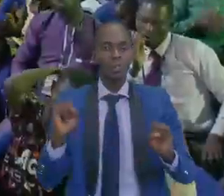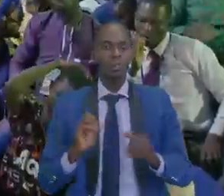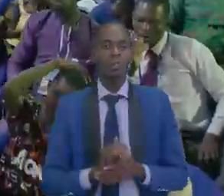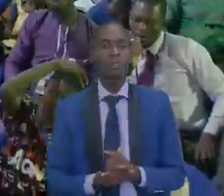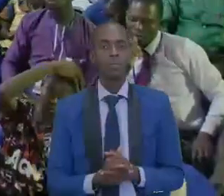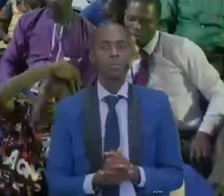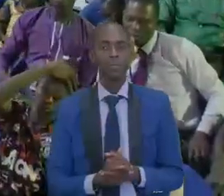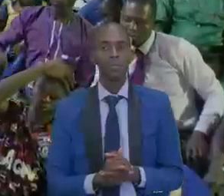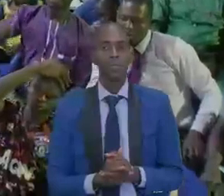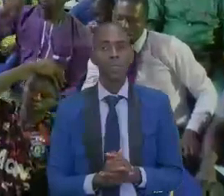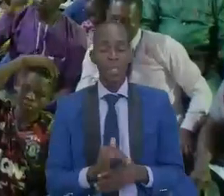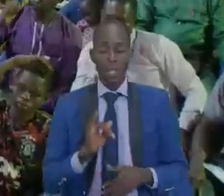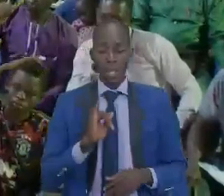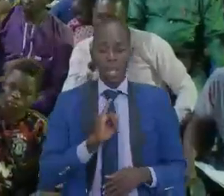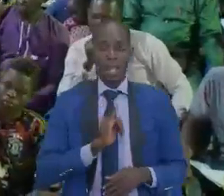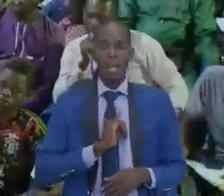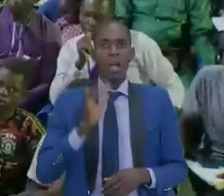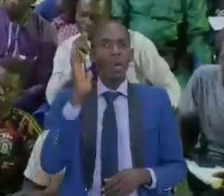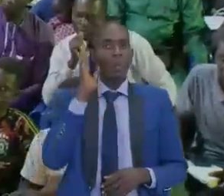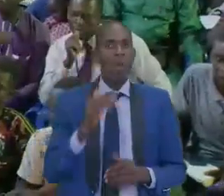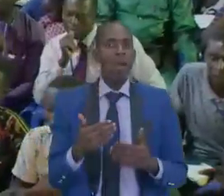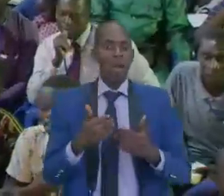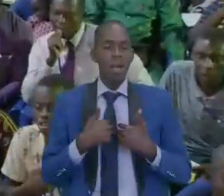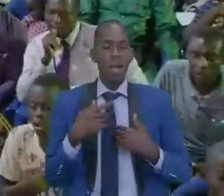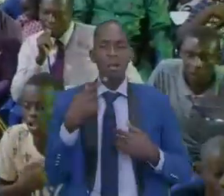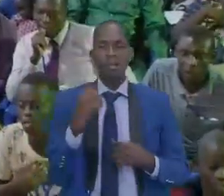I will have the joy that satisfies.